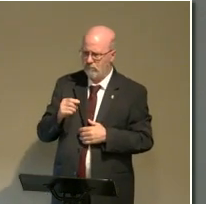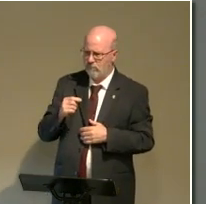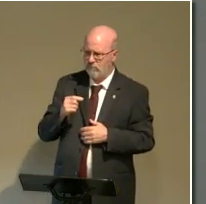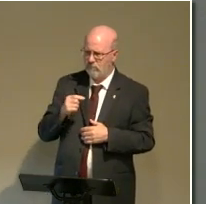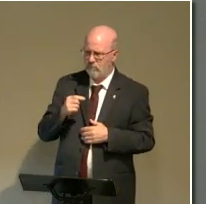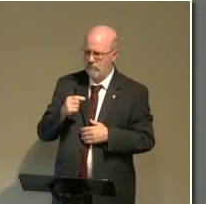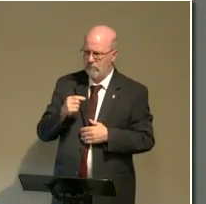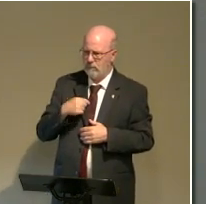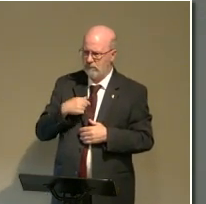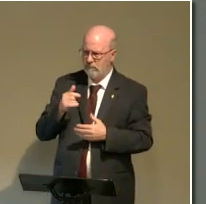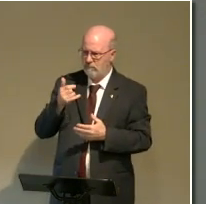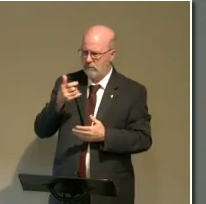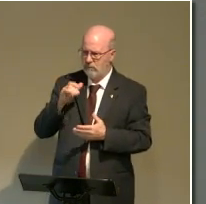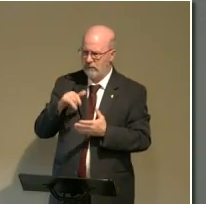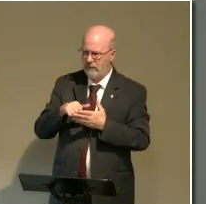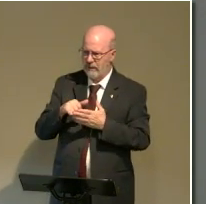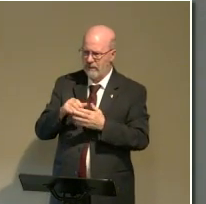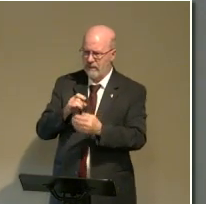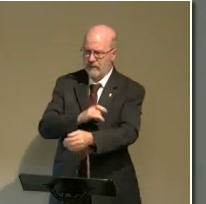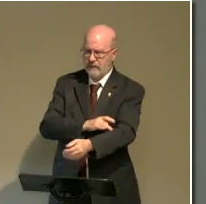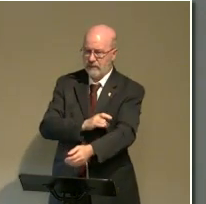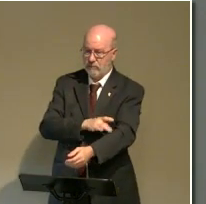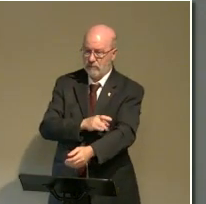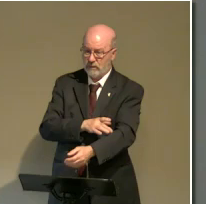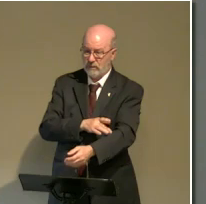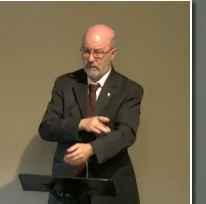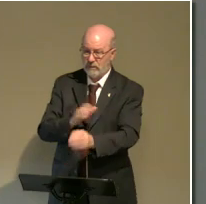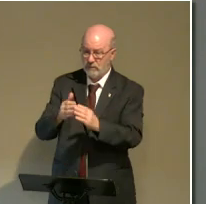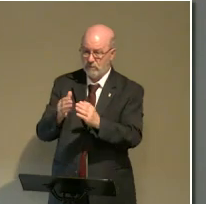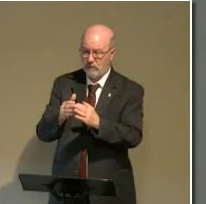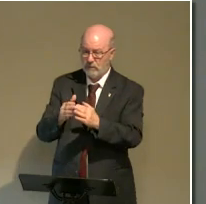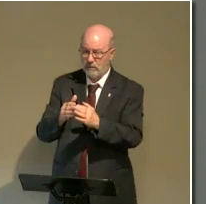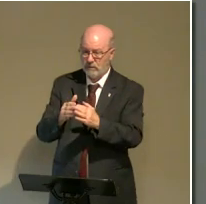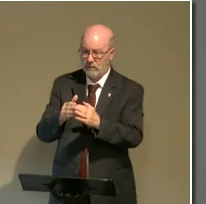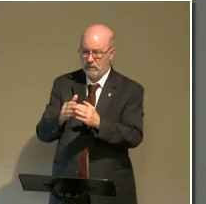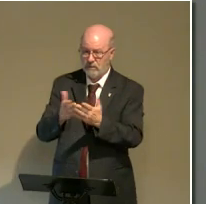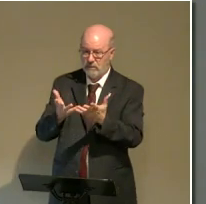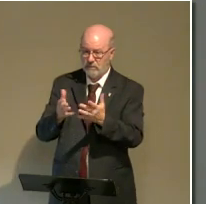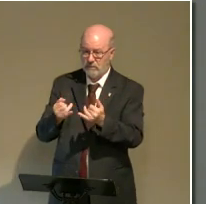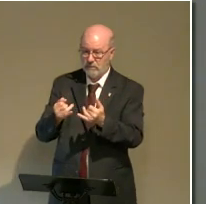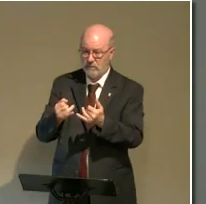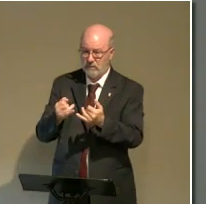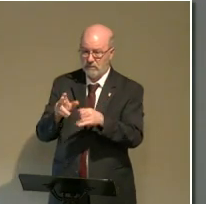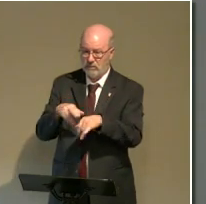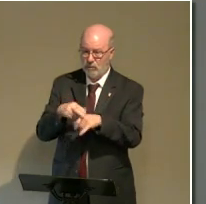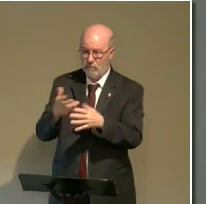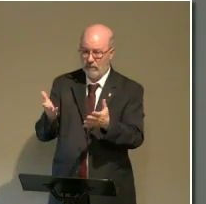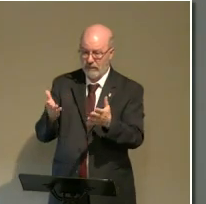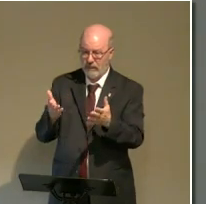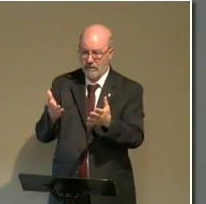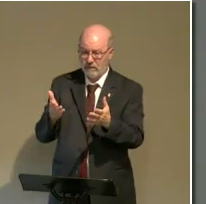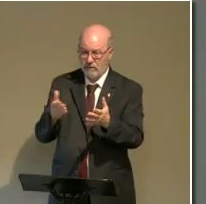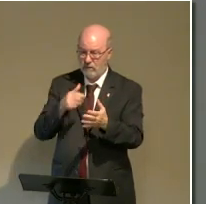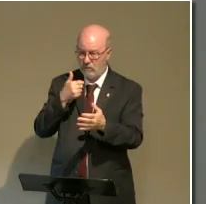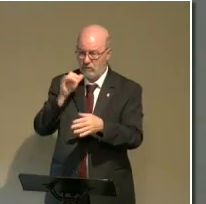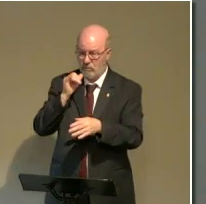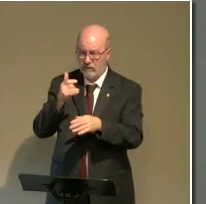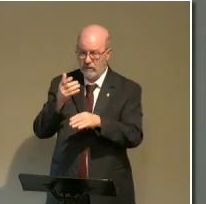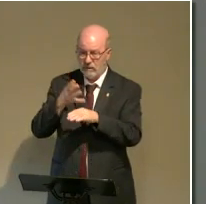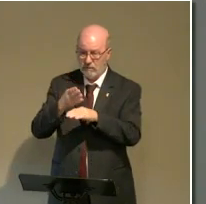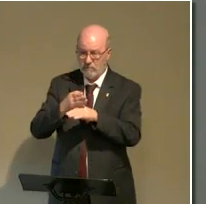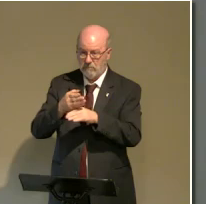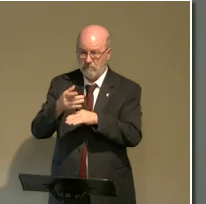if I drink that. In the Portuguese community, it's just a regular thing. If you don't drink beer, you must be